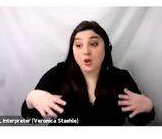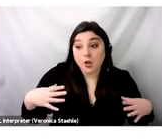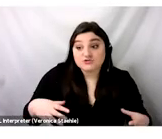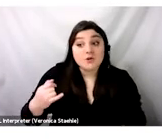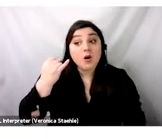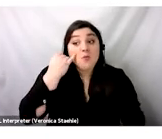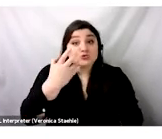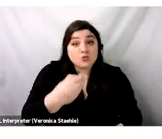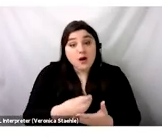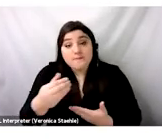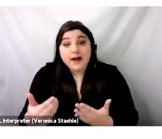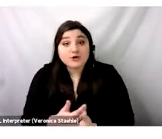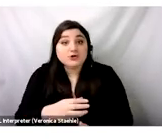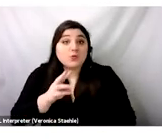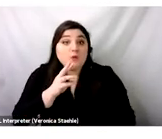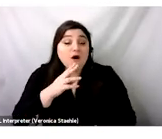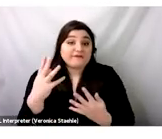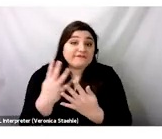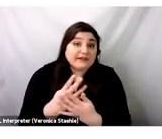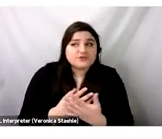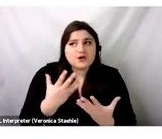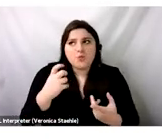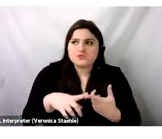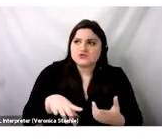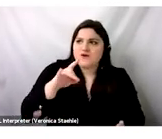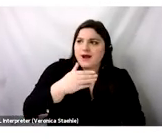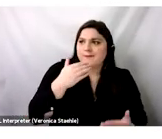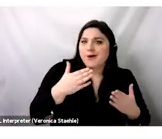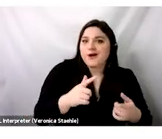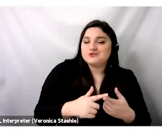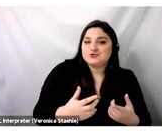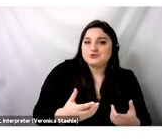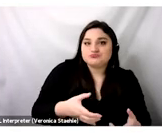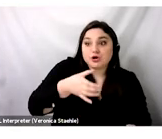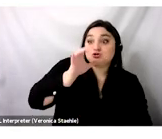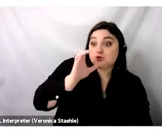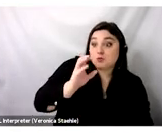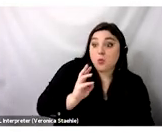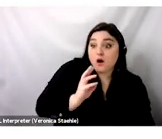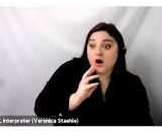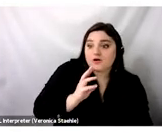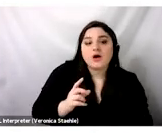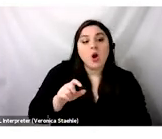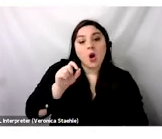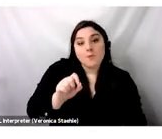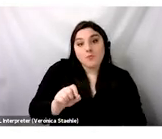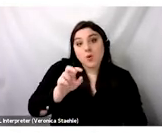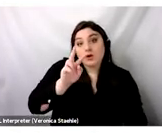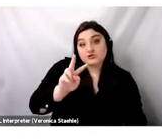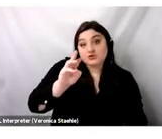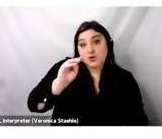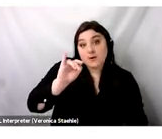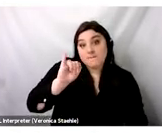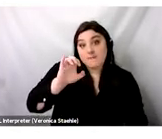or figuring out like the best way to consume water, 0.2 microns is sufficient for filtration.